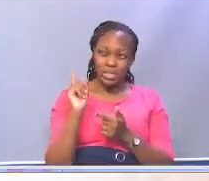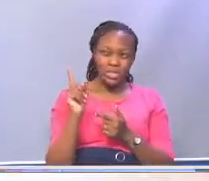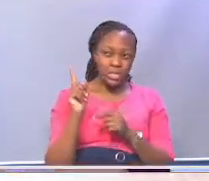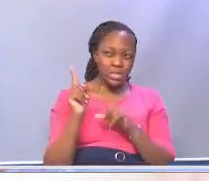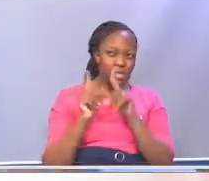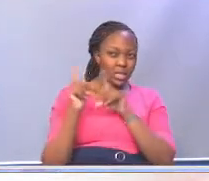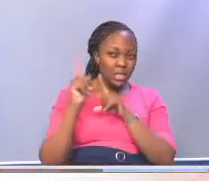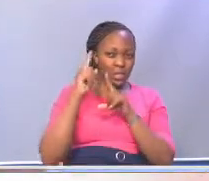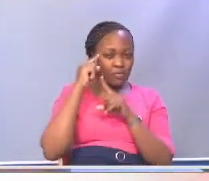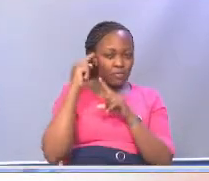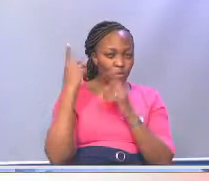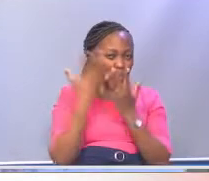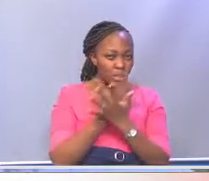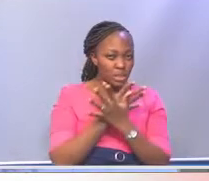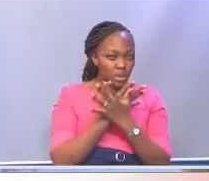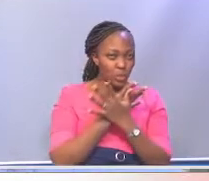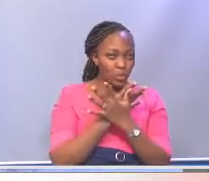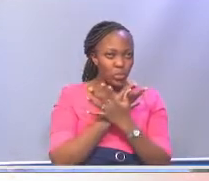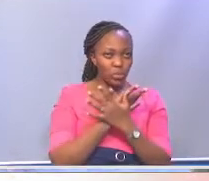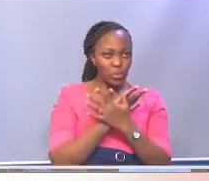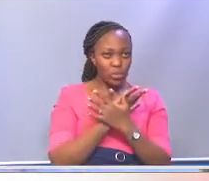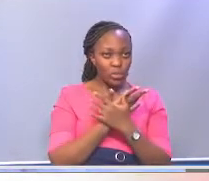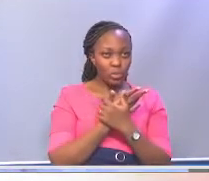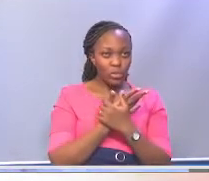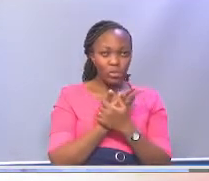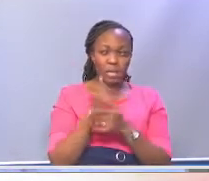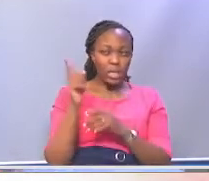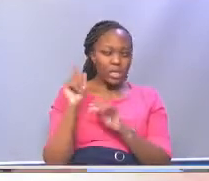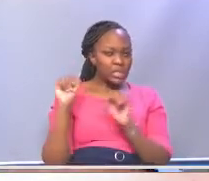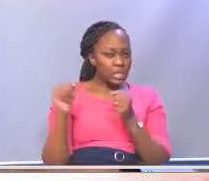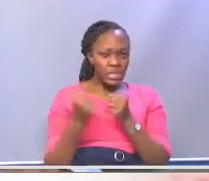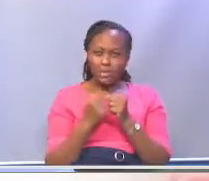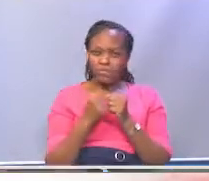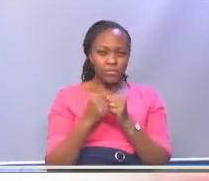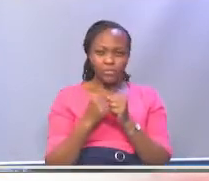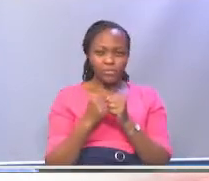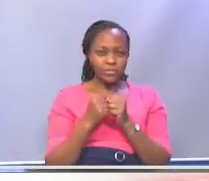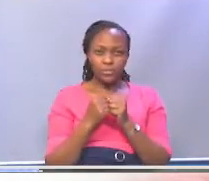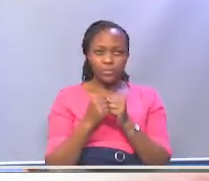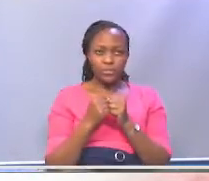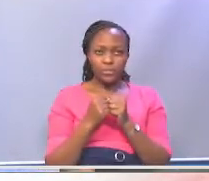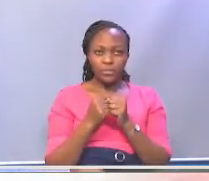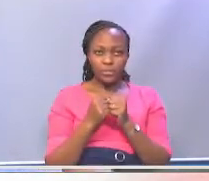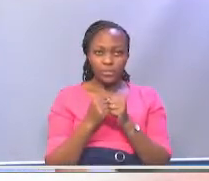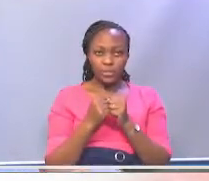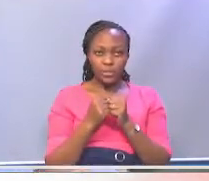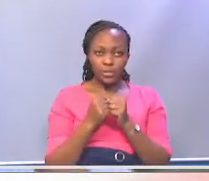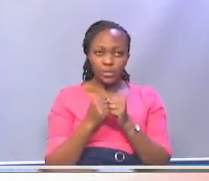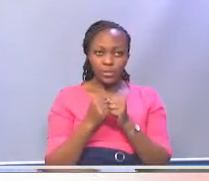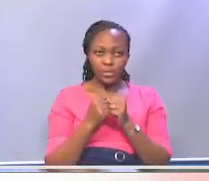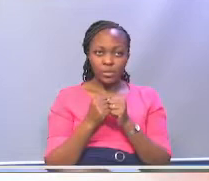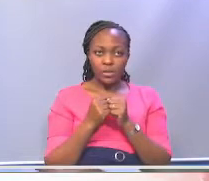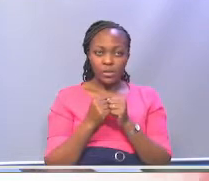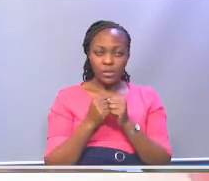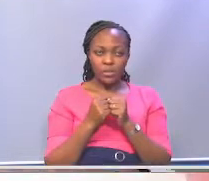Kenol. That's not to Kakuzi. Ikuangi so much secure. Kuna watu walitoka na mimi hapa.